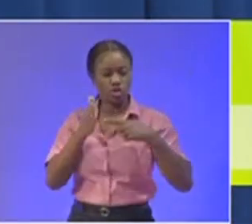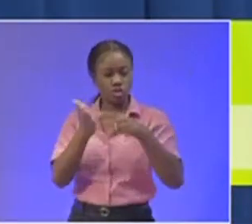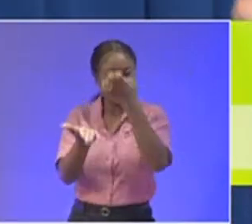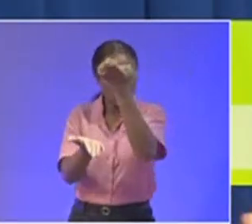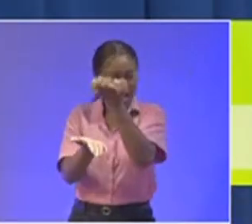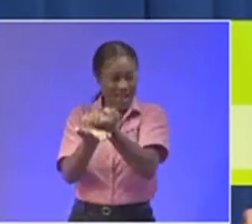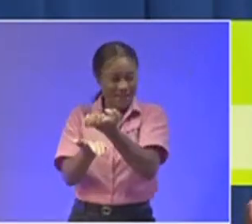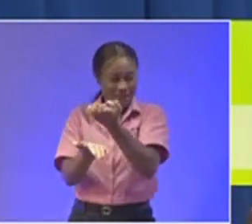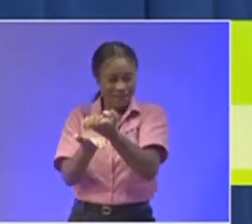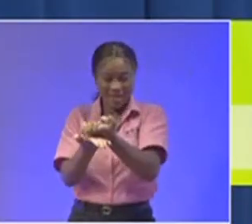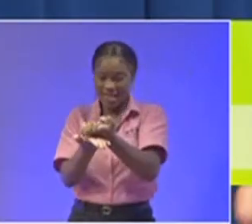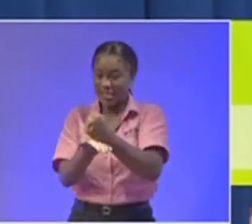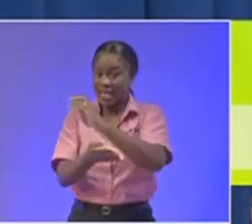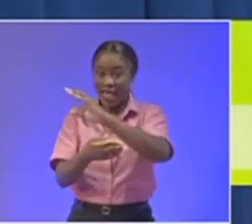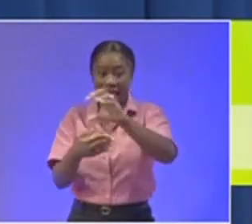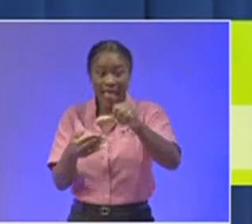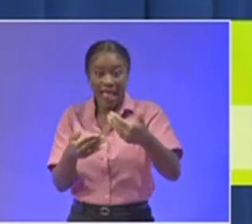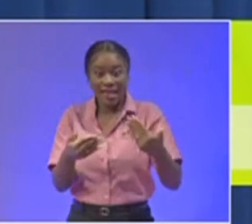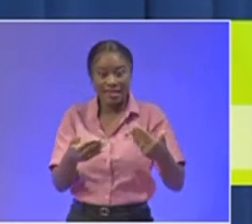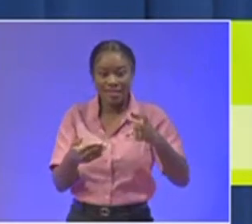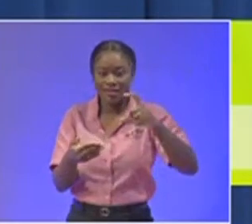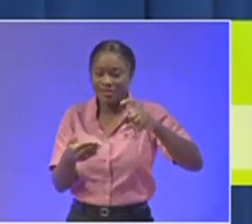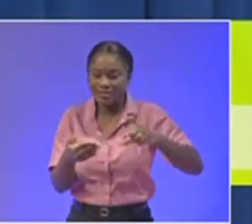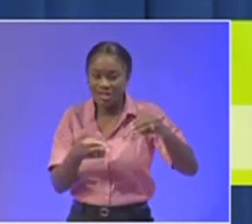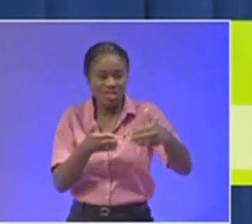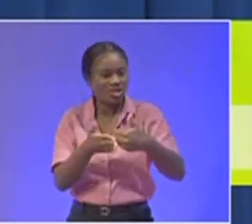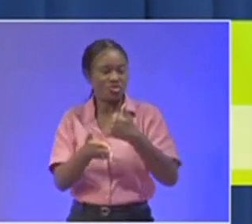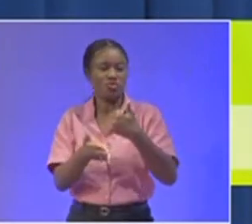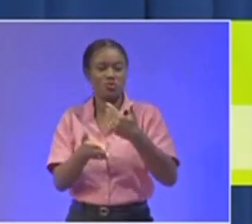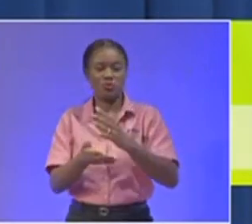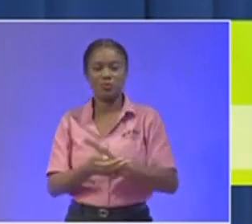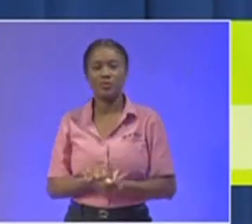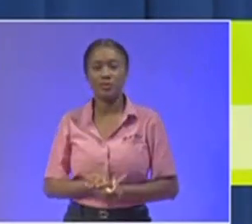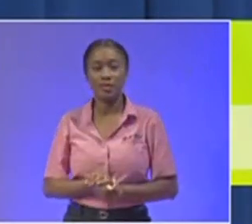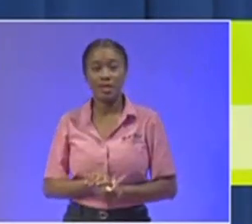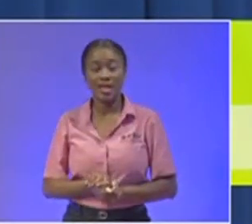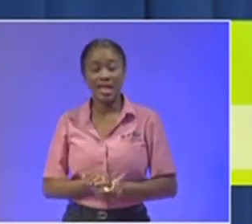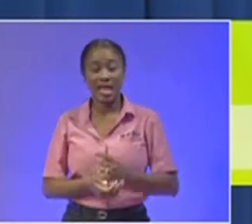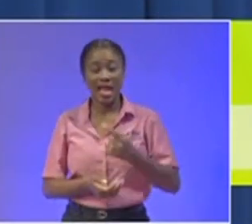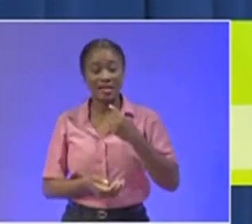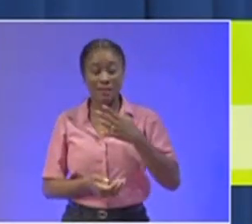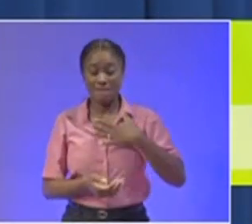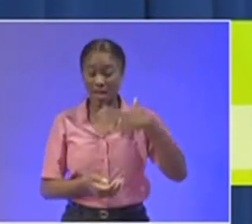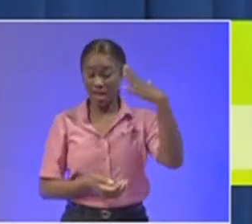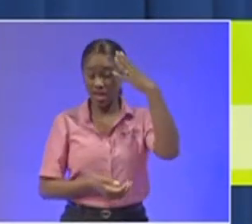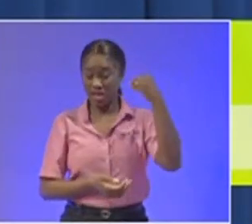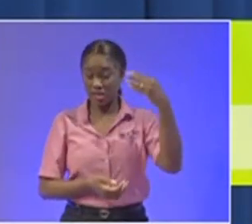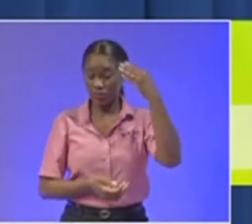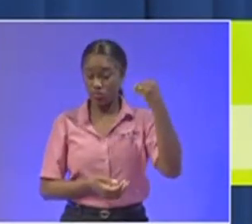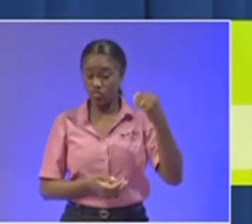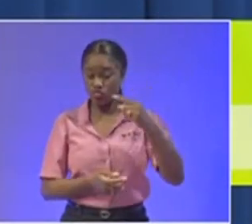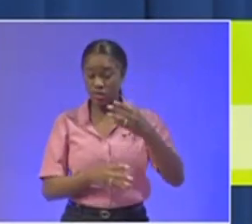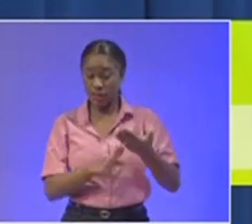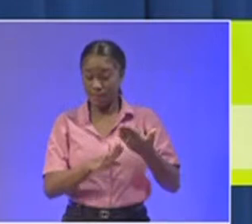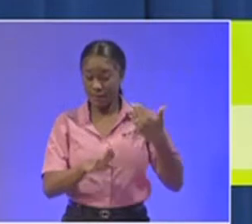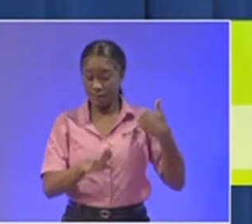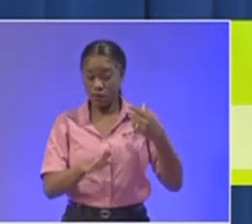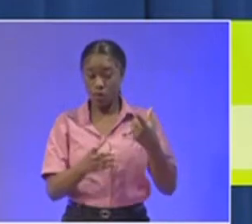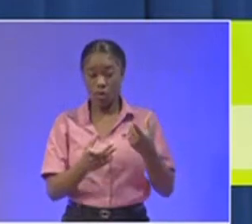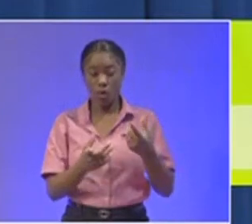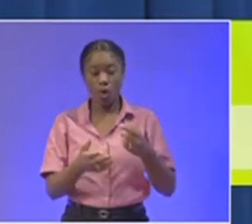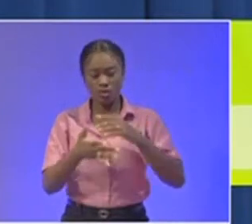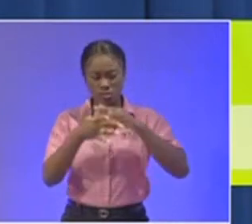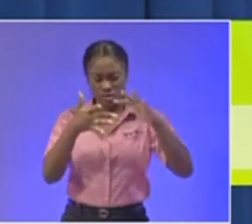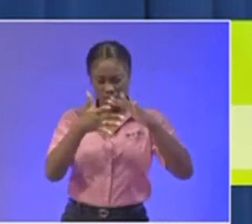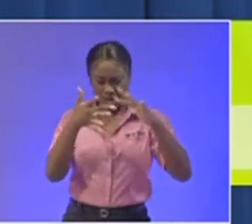anything I'm saying and anything that they need to be taking into their classrooms. And I tell them about my own experience when I was doing my bachelor's.